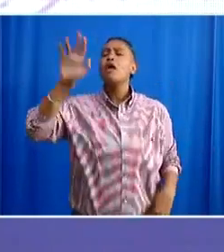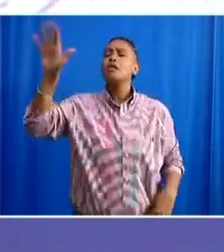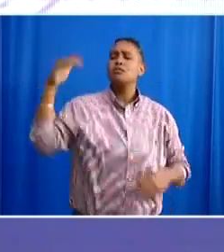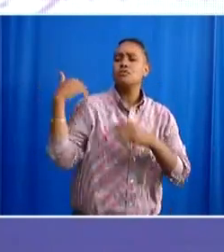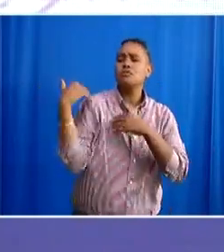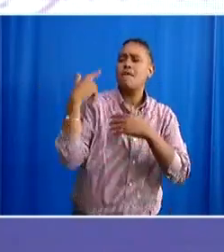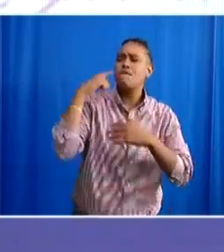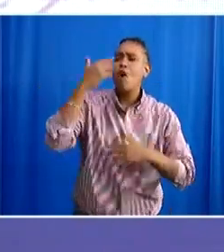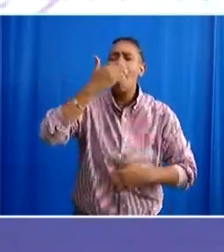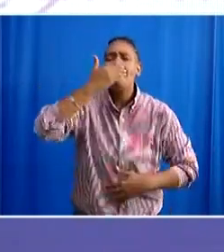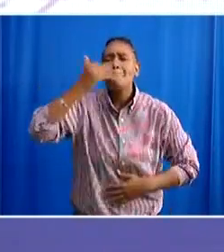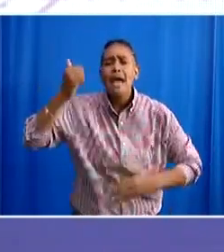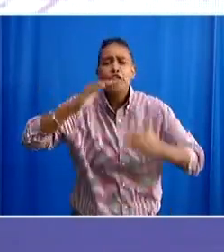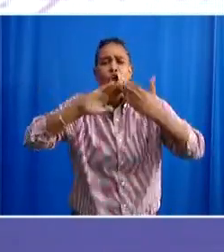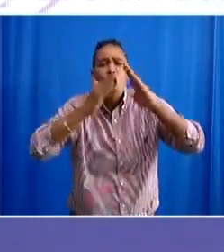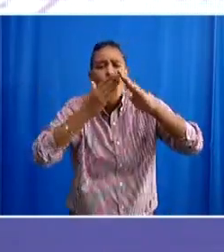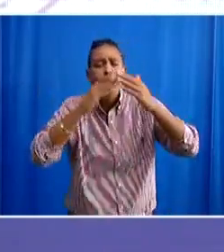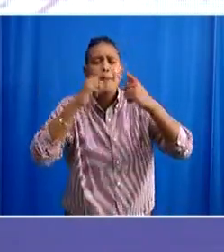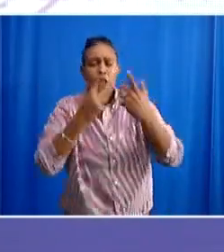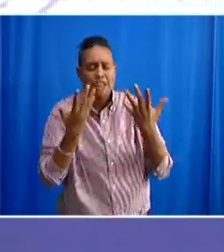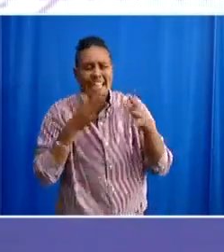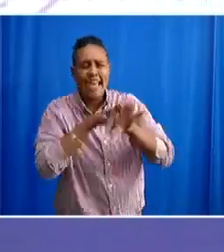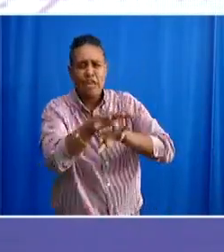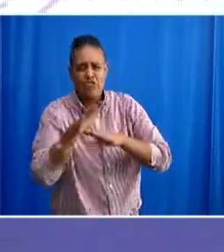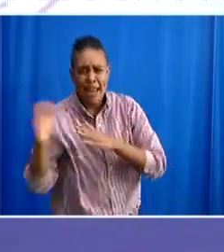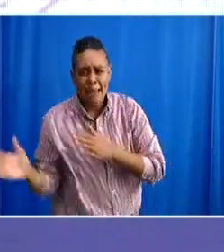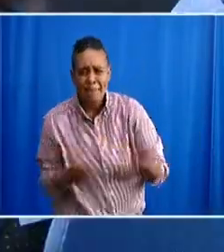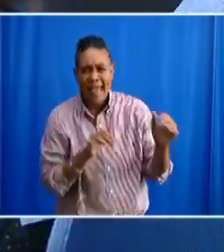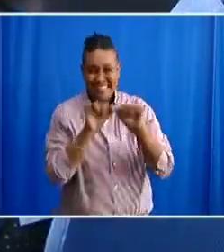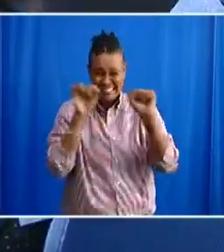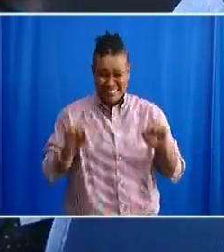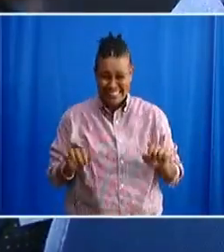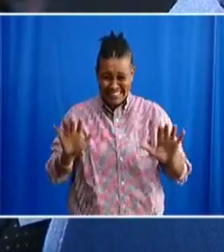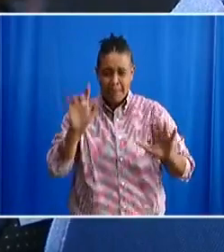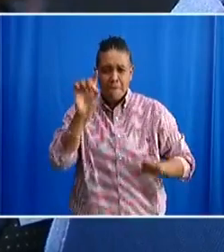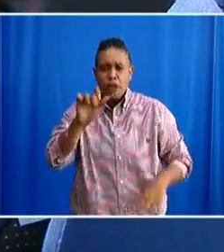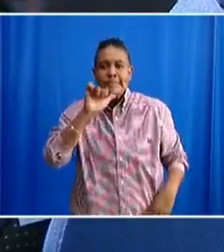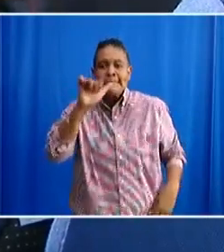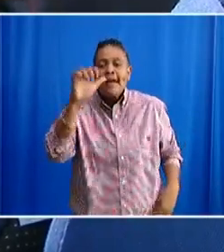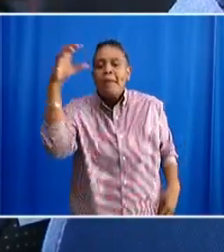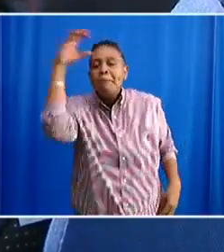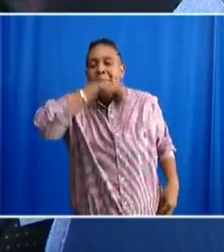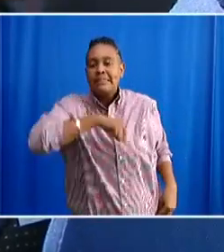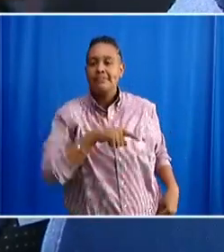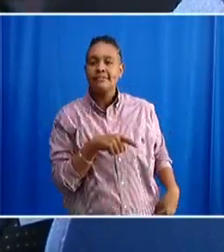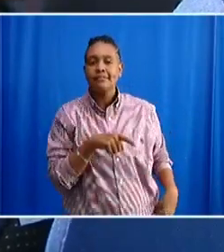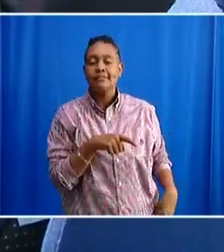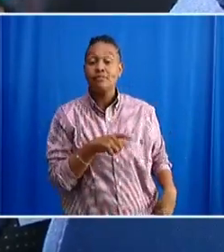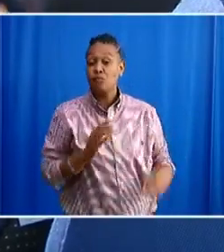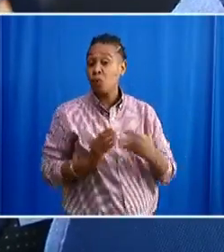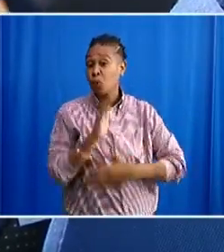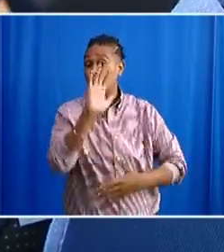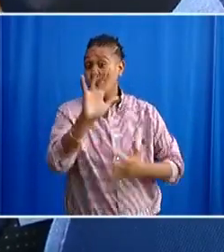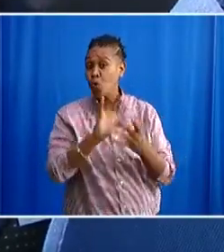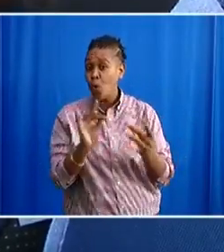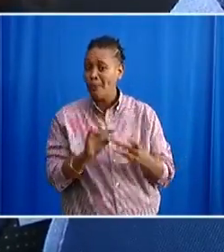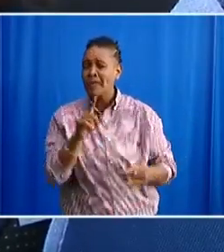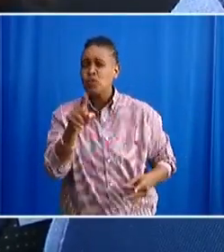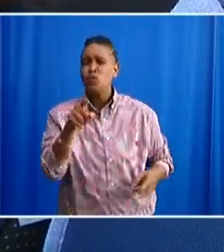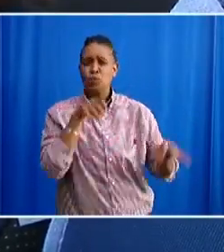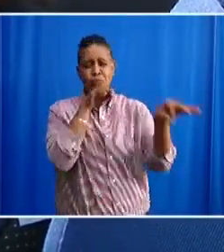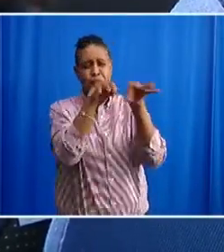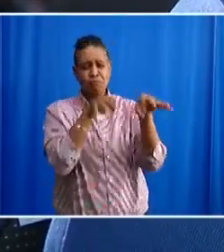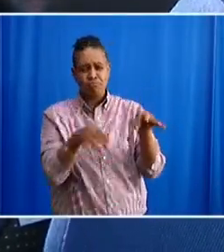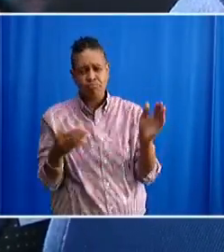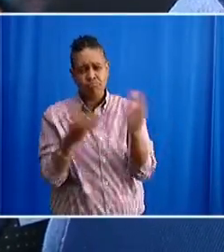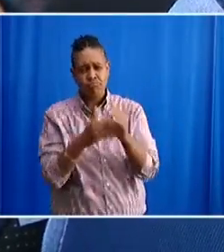for a better urban and integrated planning system must not be missed. Through your comments, you